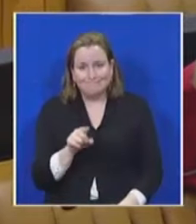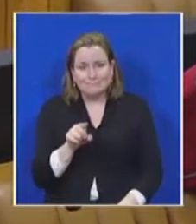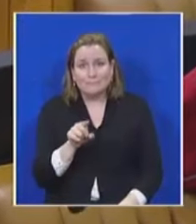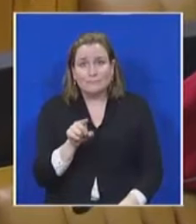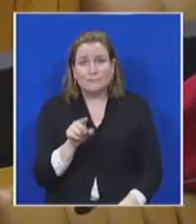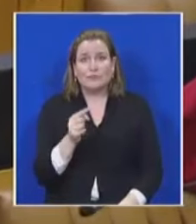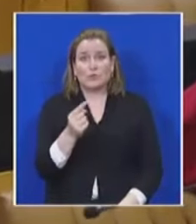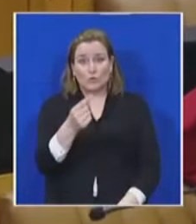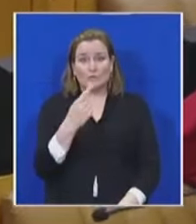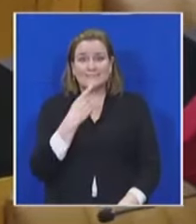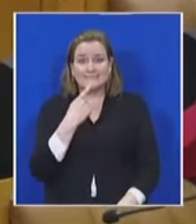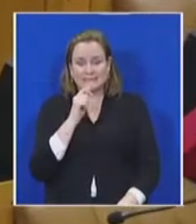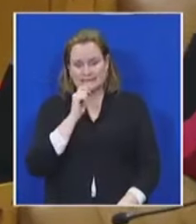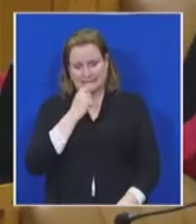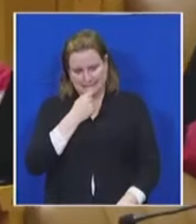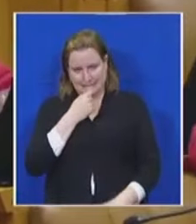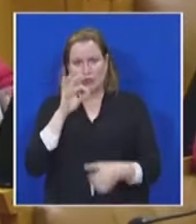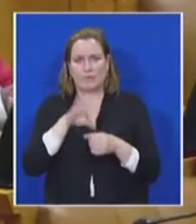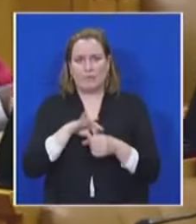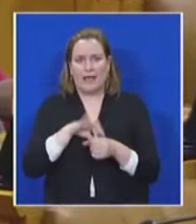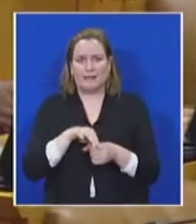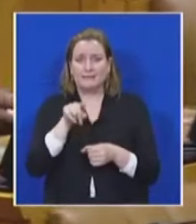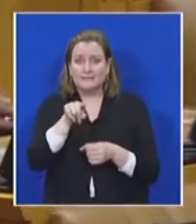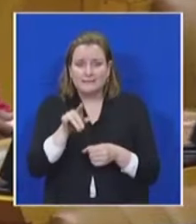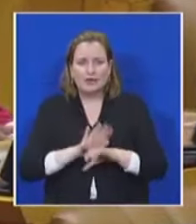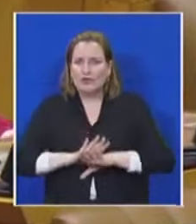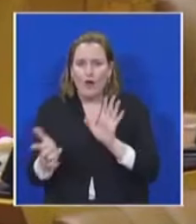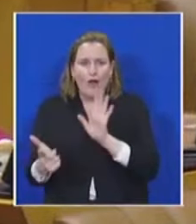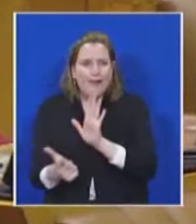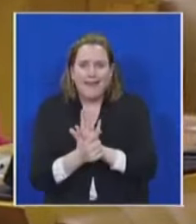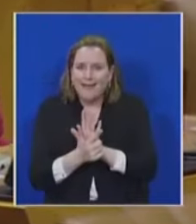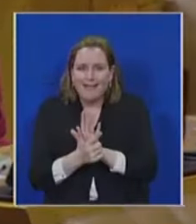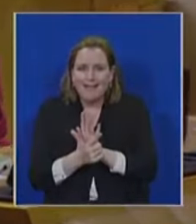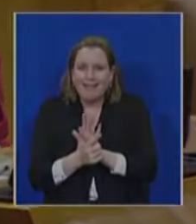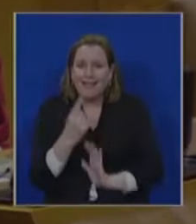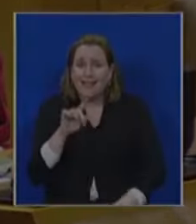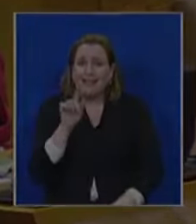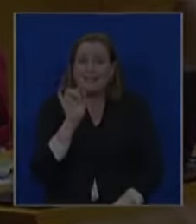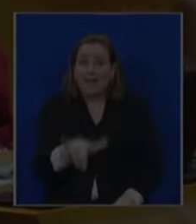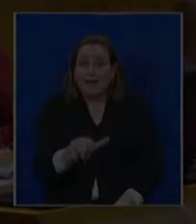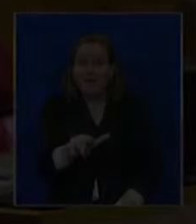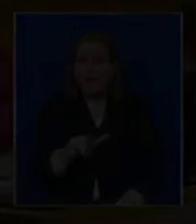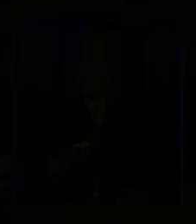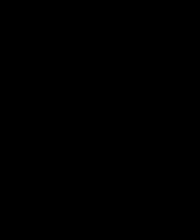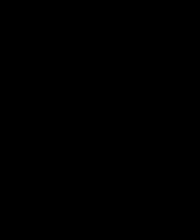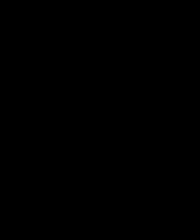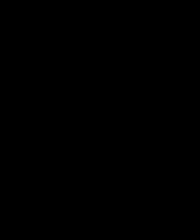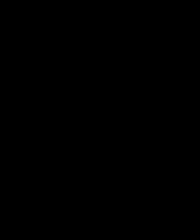secret ballot Point by of order. yourself is illegal, and therefore we'll Point of take this matter order. to court.